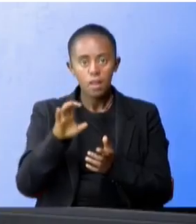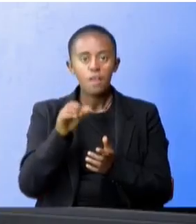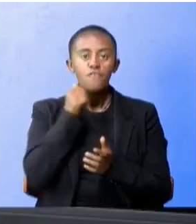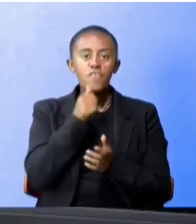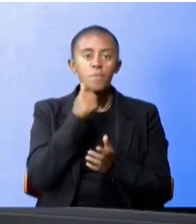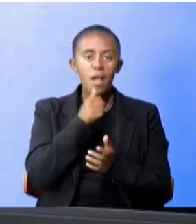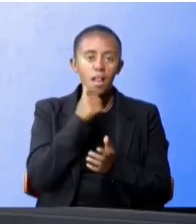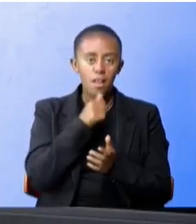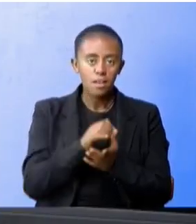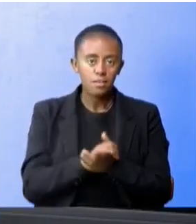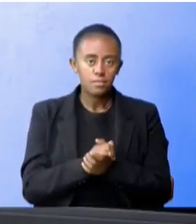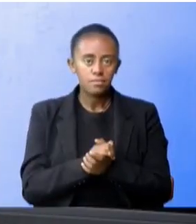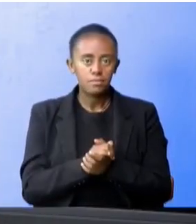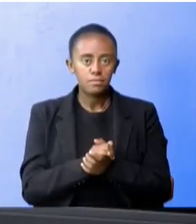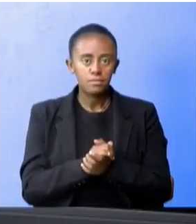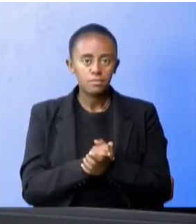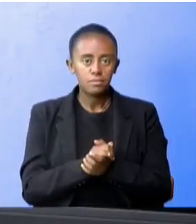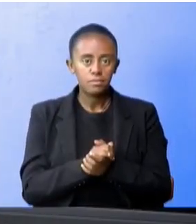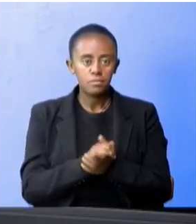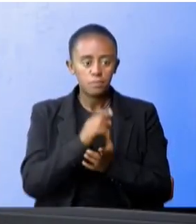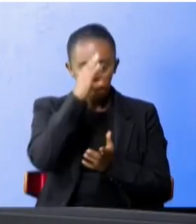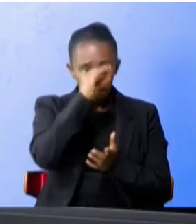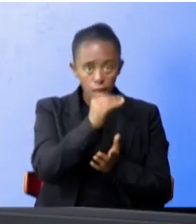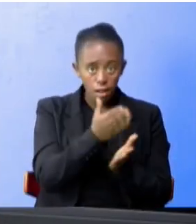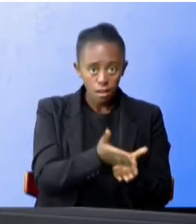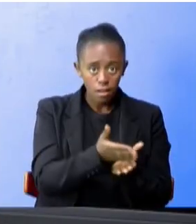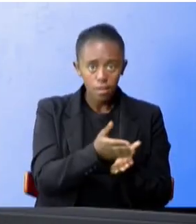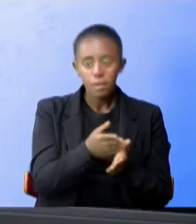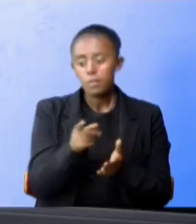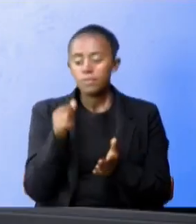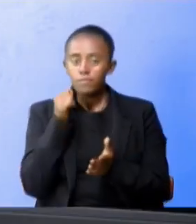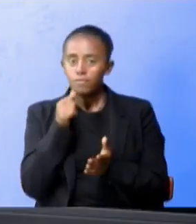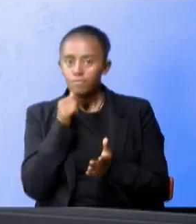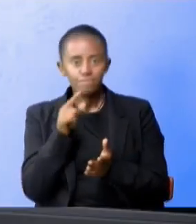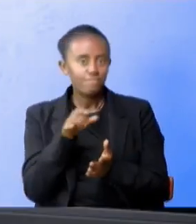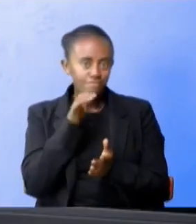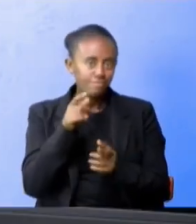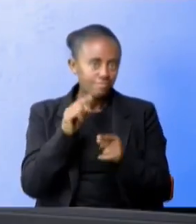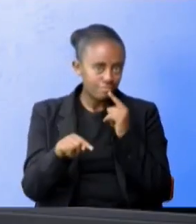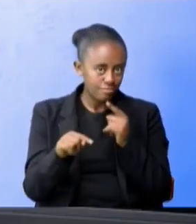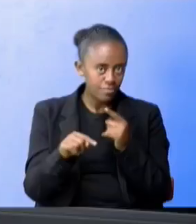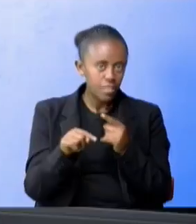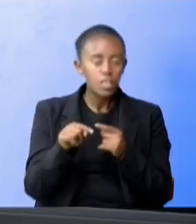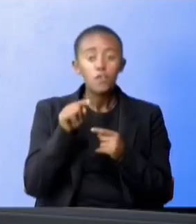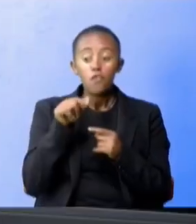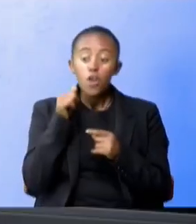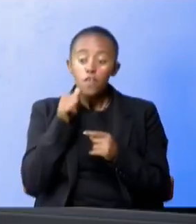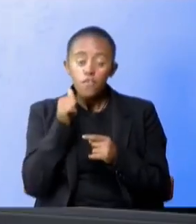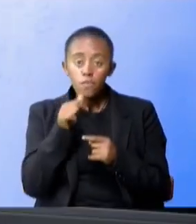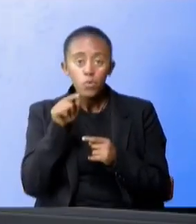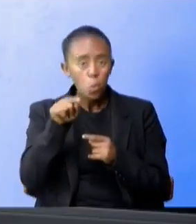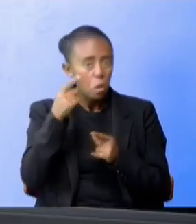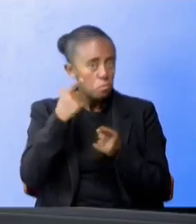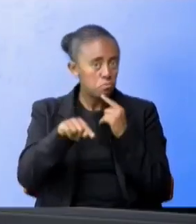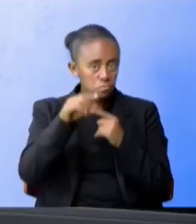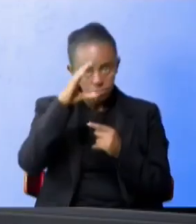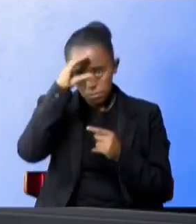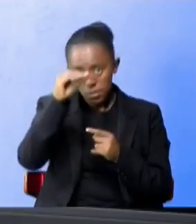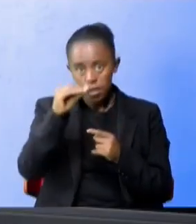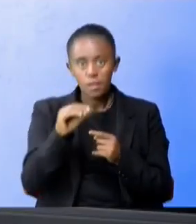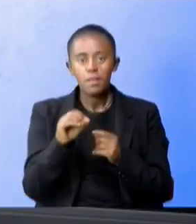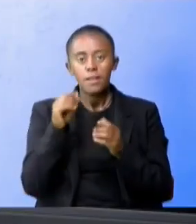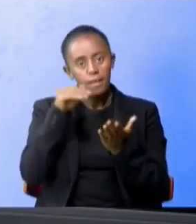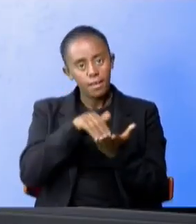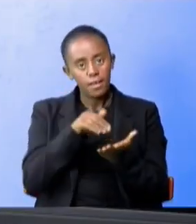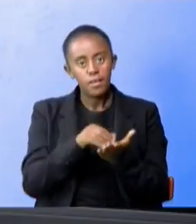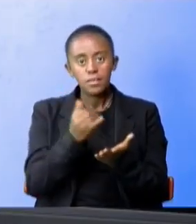female. If you are male, you cannot be a female, and if you are a female, you cannot be male. Again,